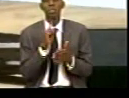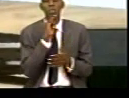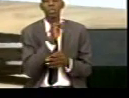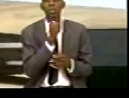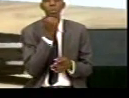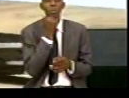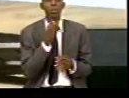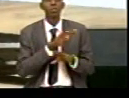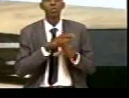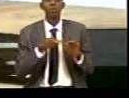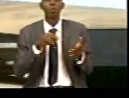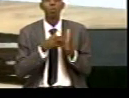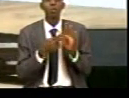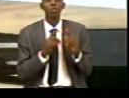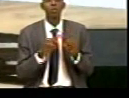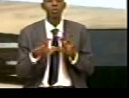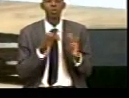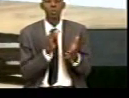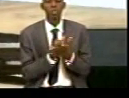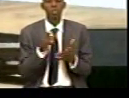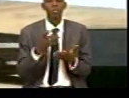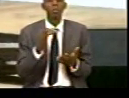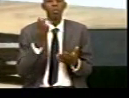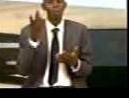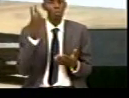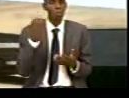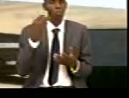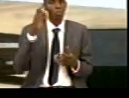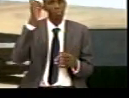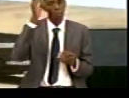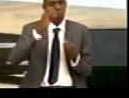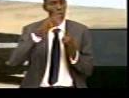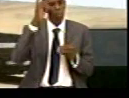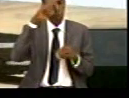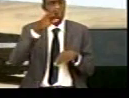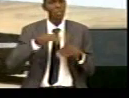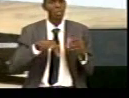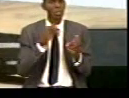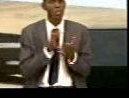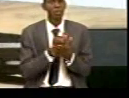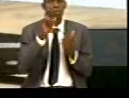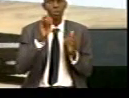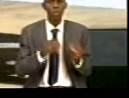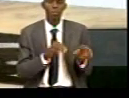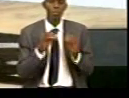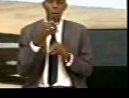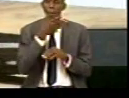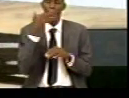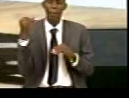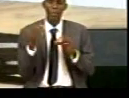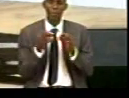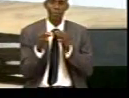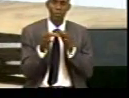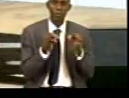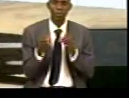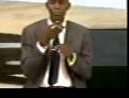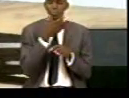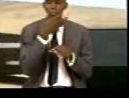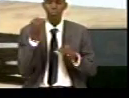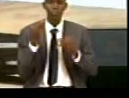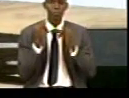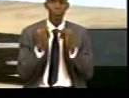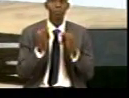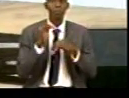do that. He's wiser than that. You are able to put a better construction, a good construction,